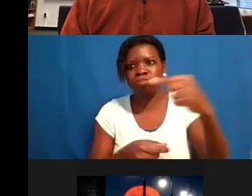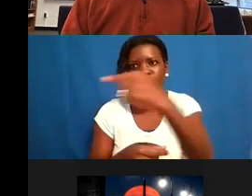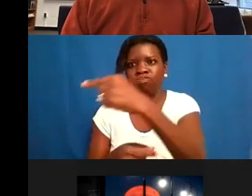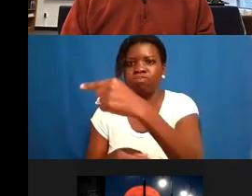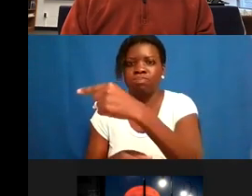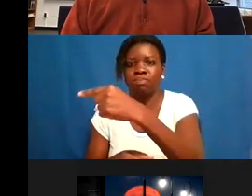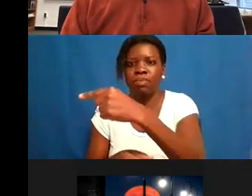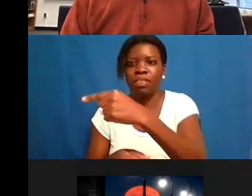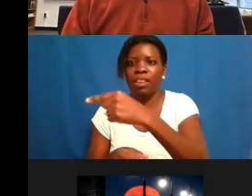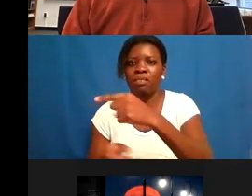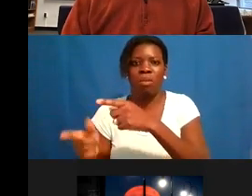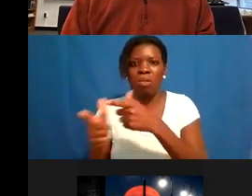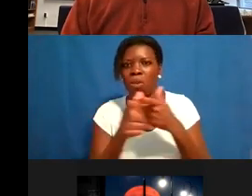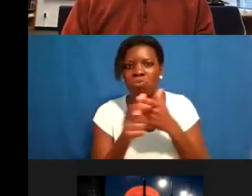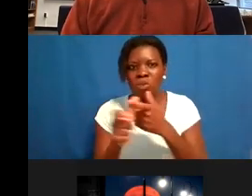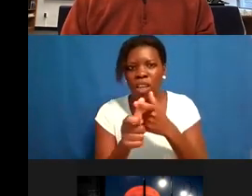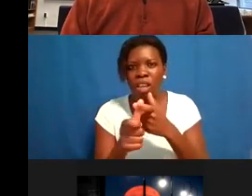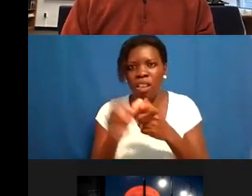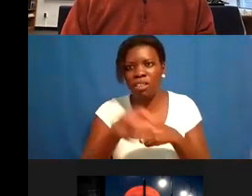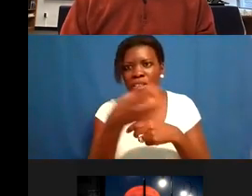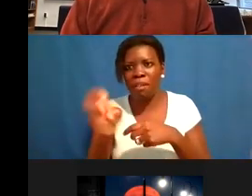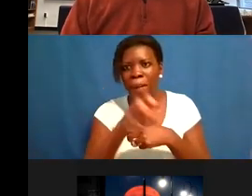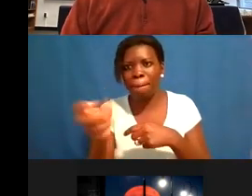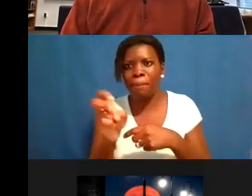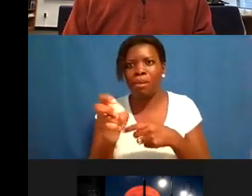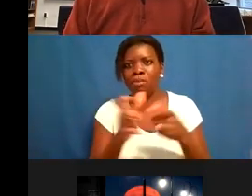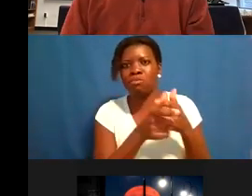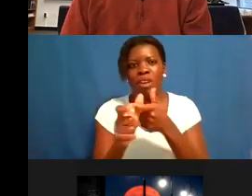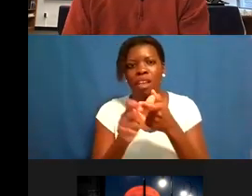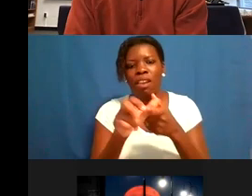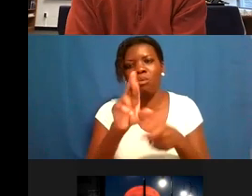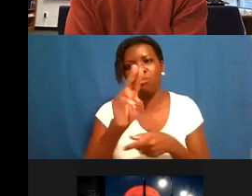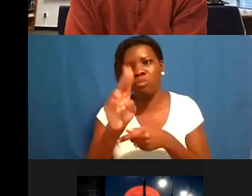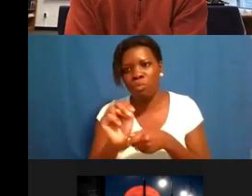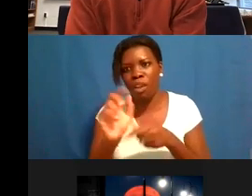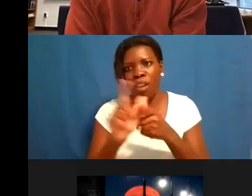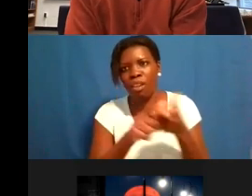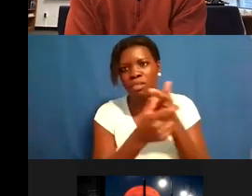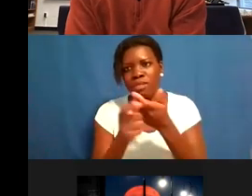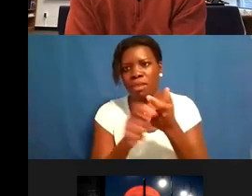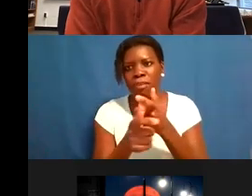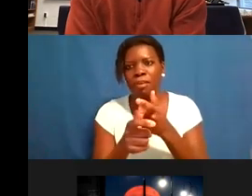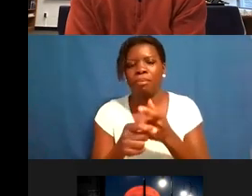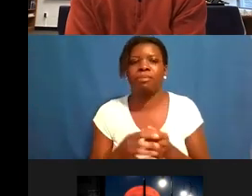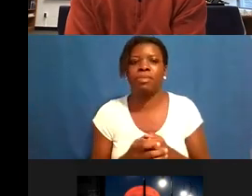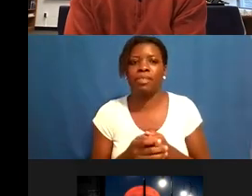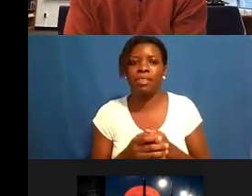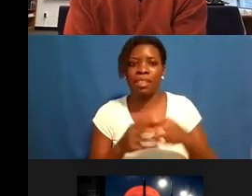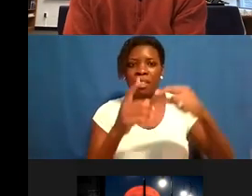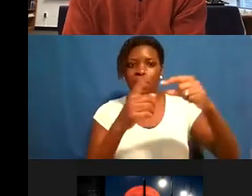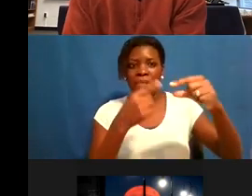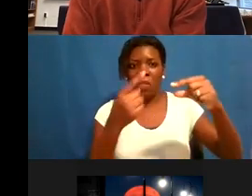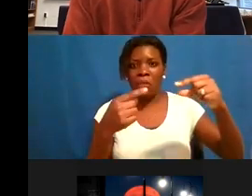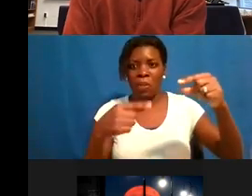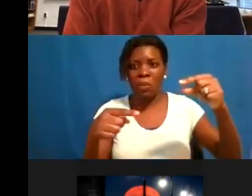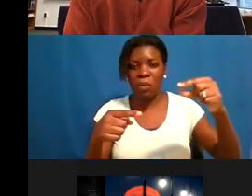go. So they run, they tumble, they run, and they tumble. And so these rope-like projections are